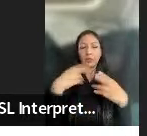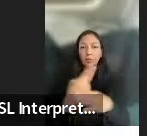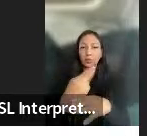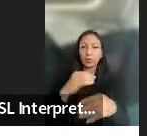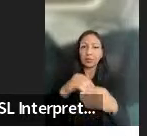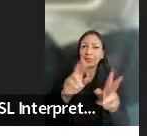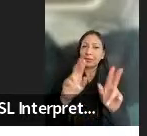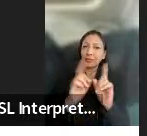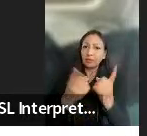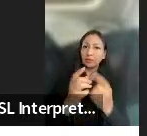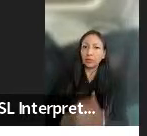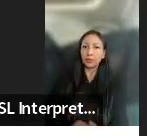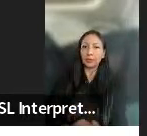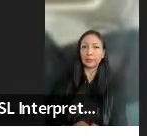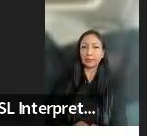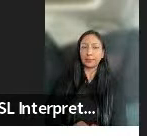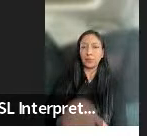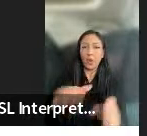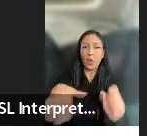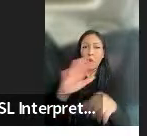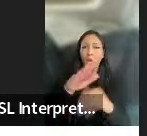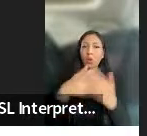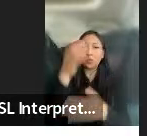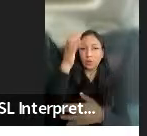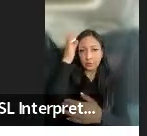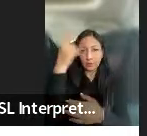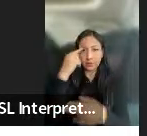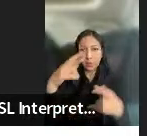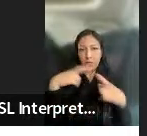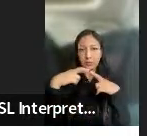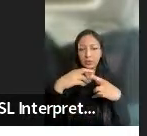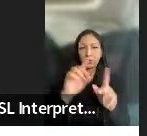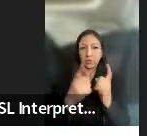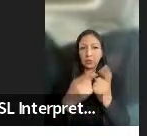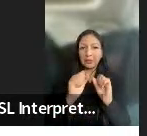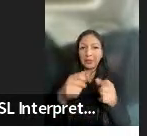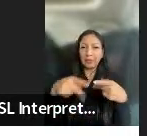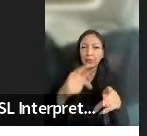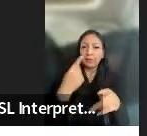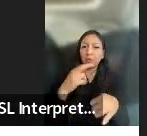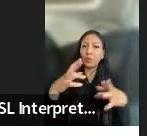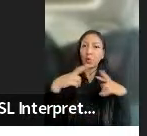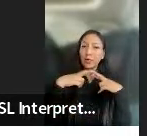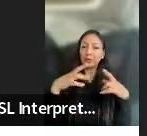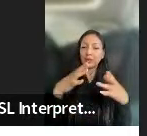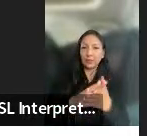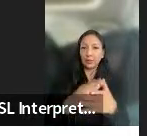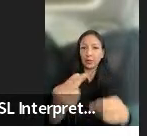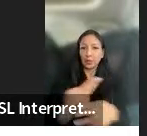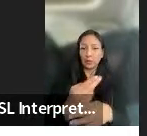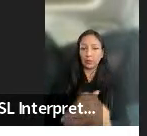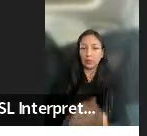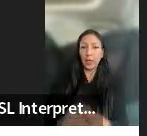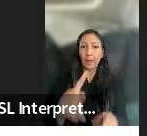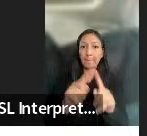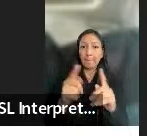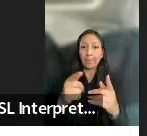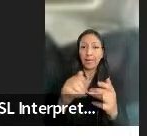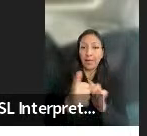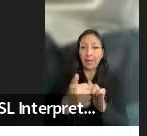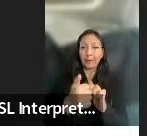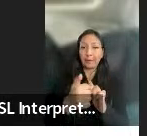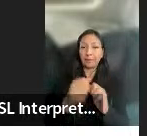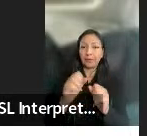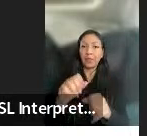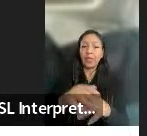district. The entire concept of a residential district is to allow a residential use. However, zoning also allows